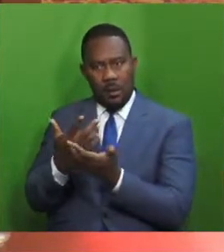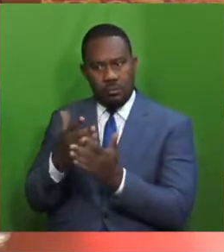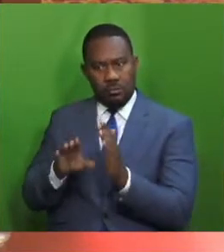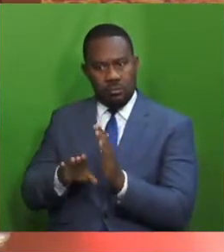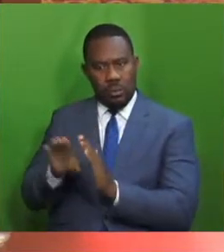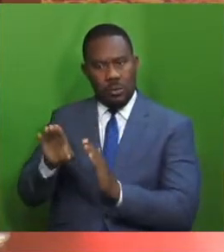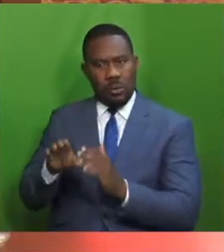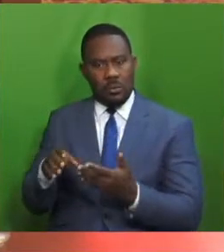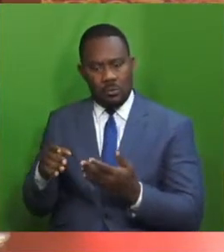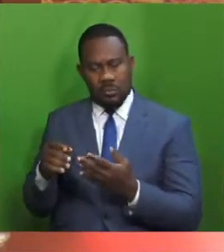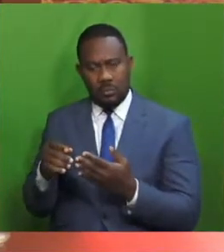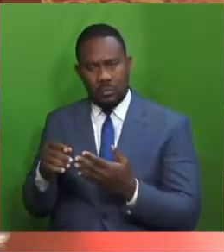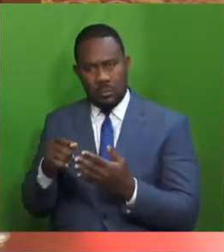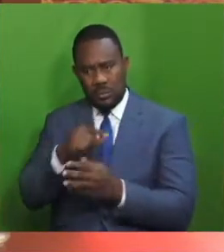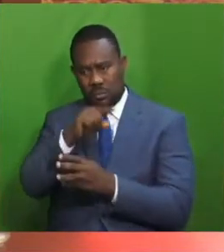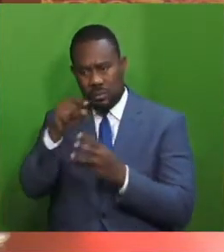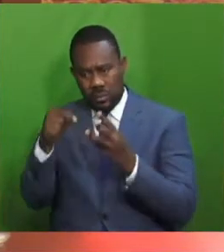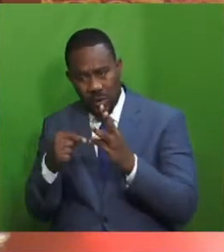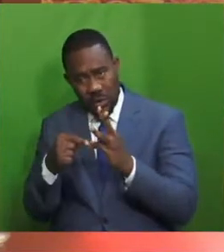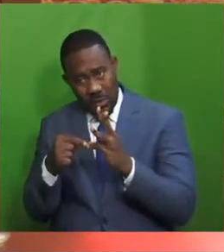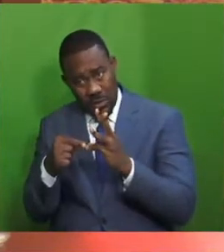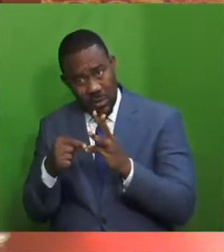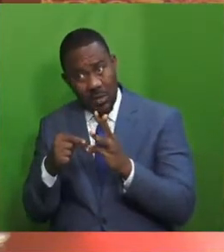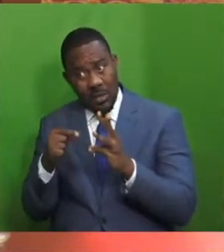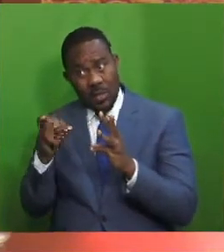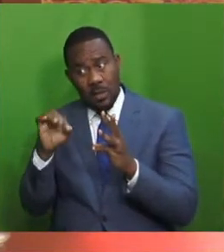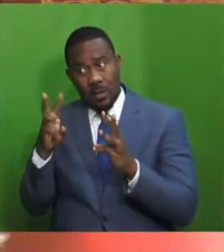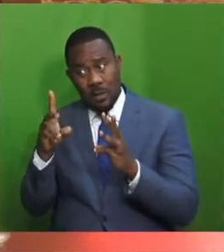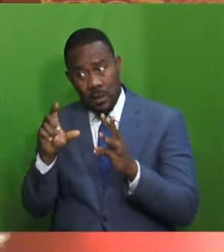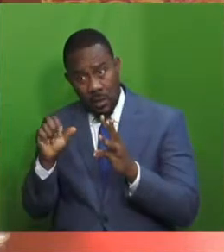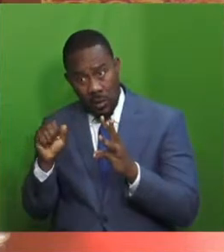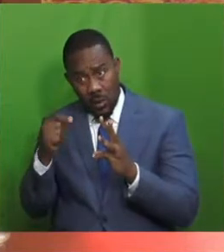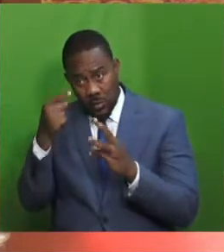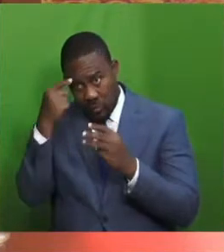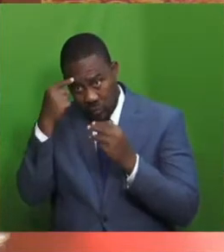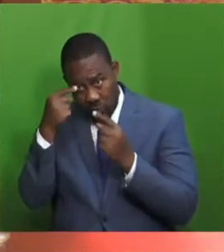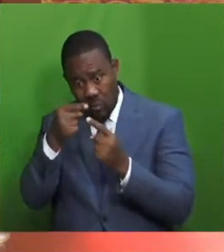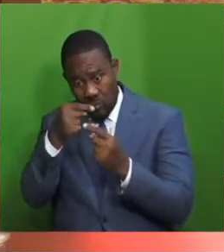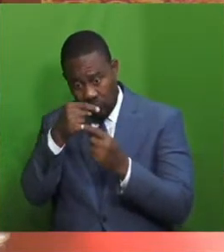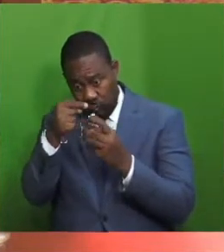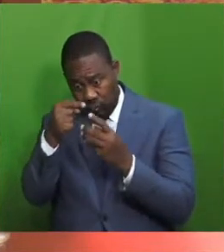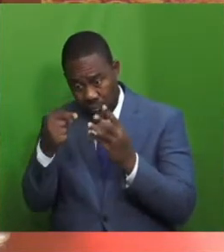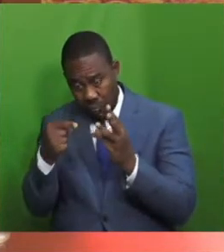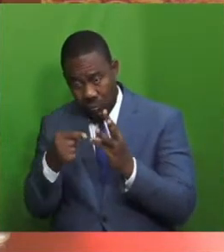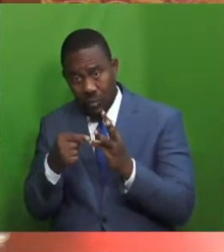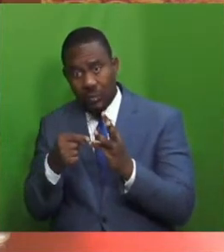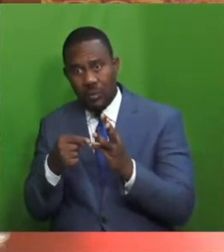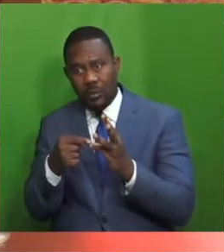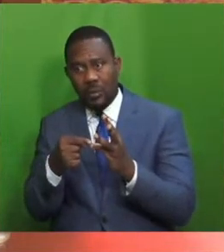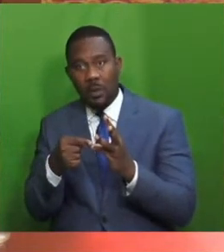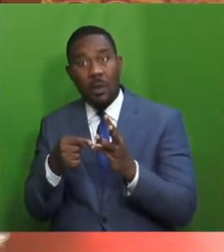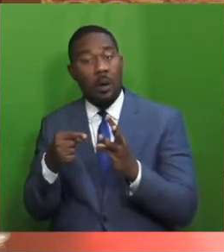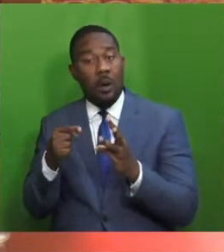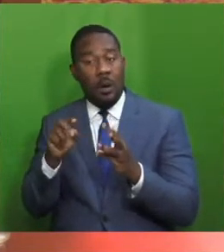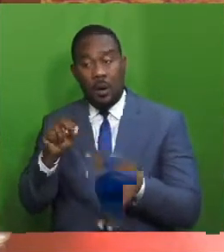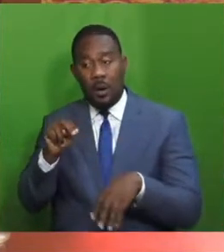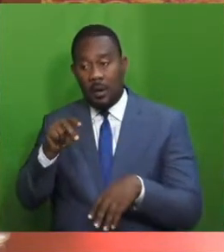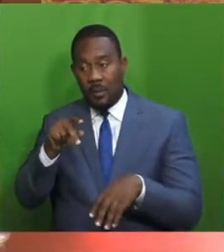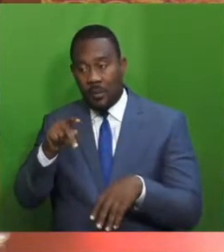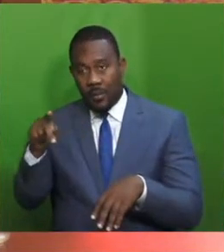out of the 6 ECOWAS convergence criteria under the Mills Mahama administration. The